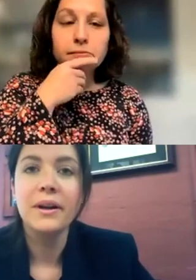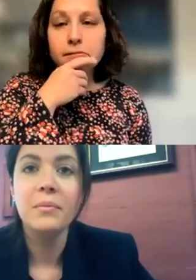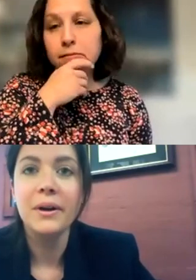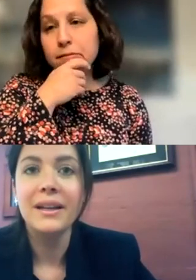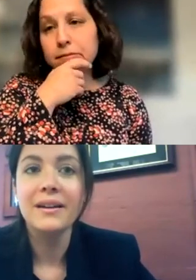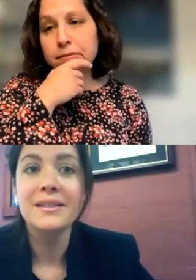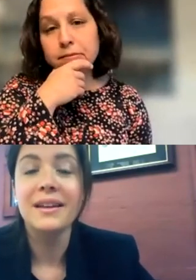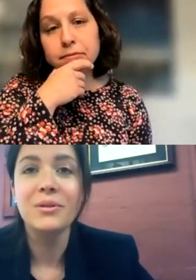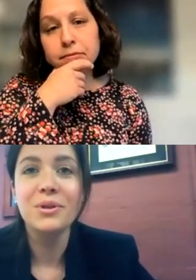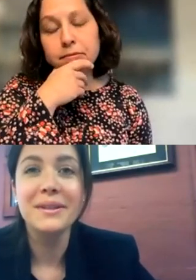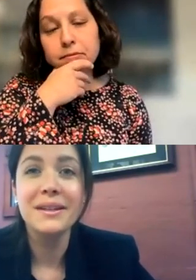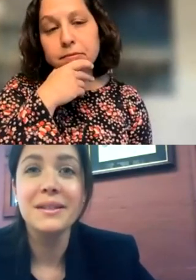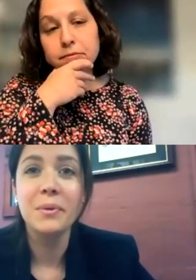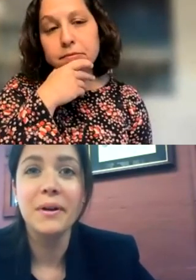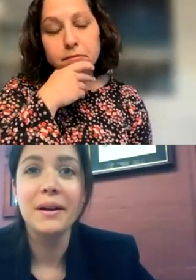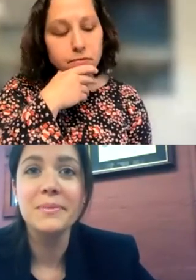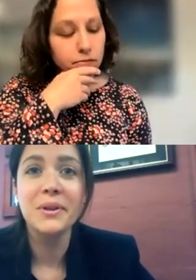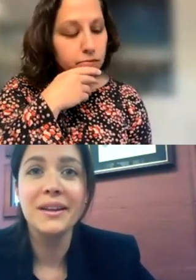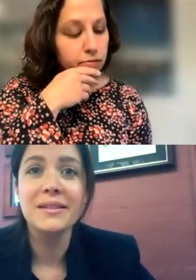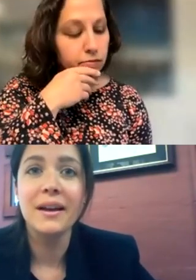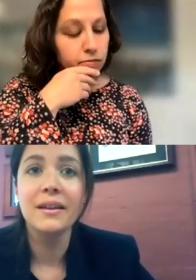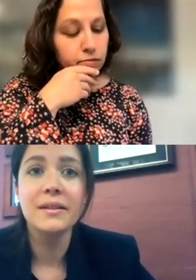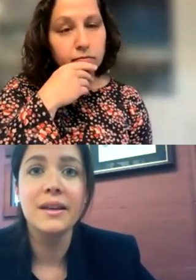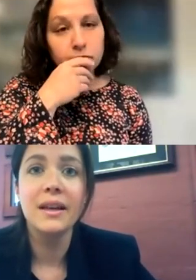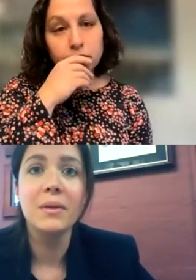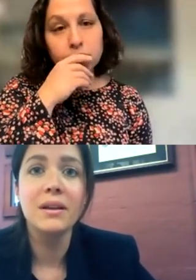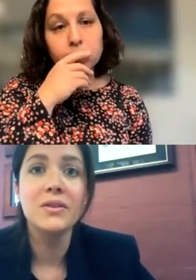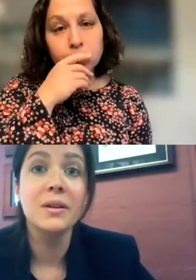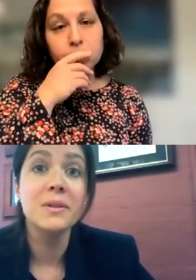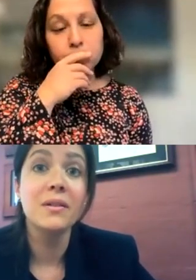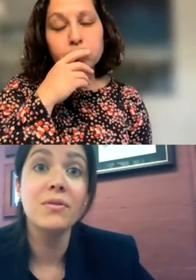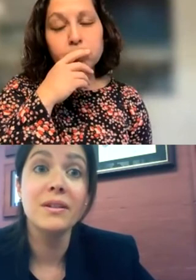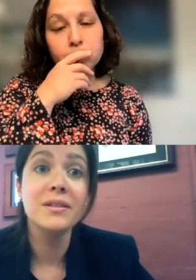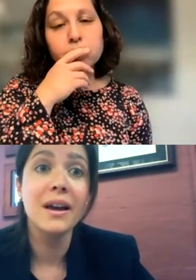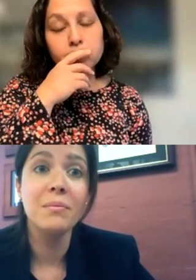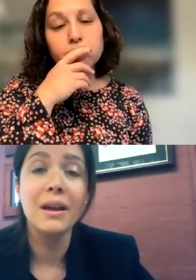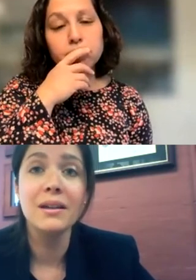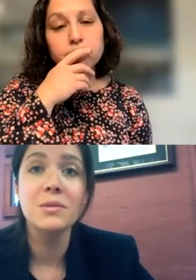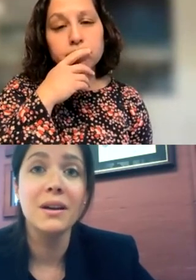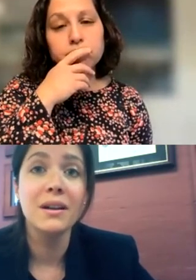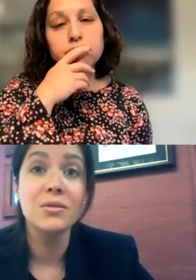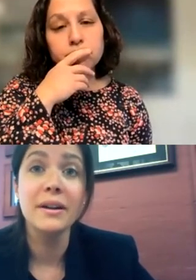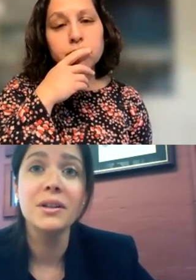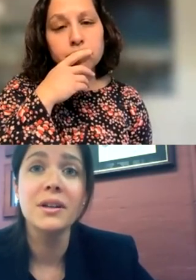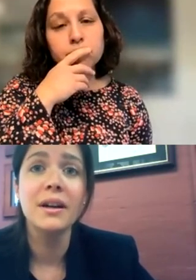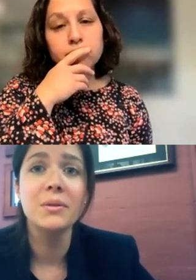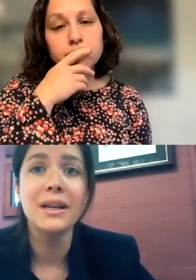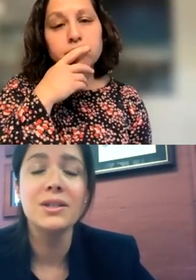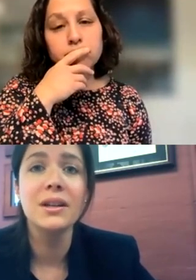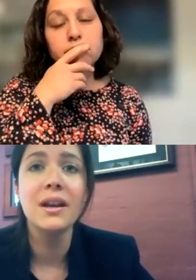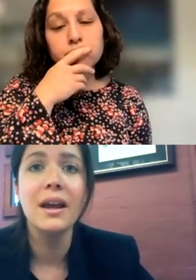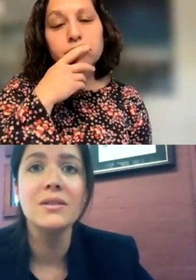The important point here is that no two residency programs look exactly the same in terms of their time management and structure